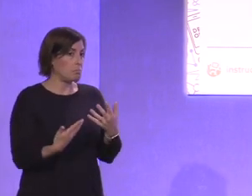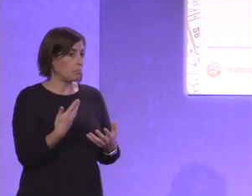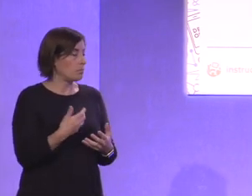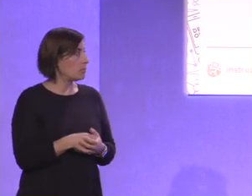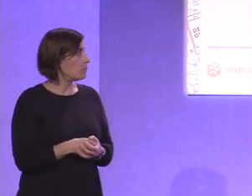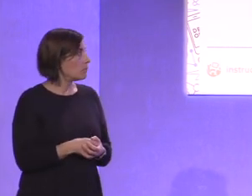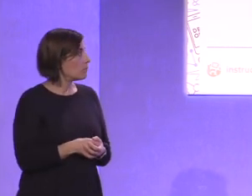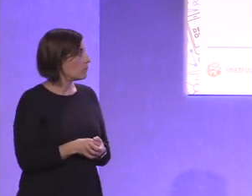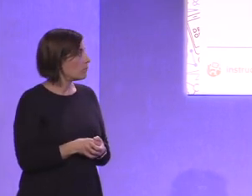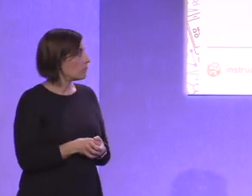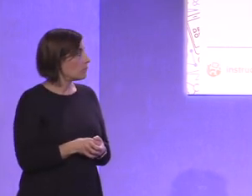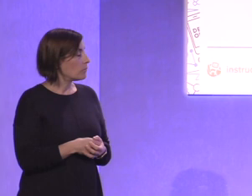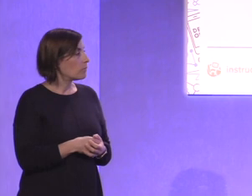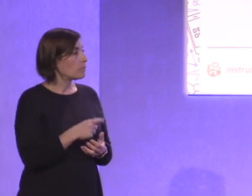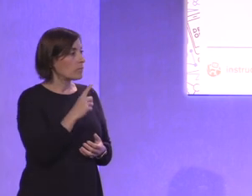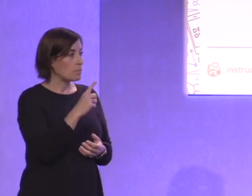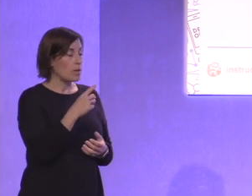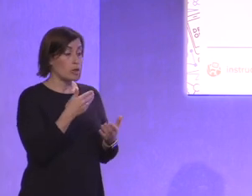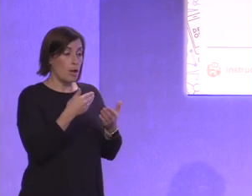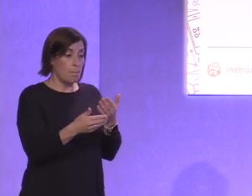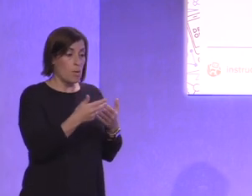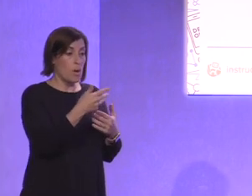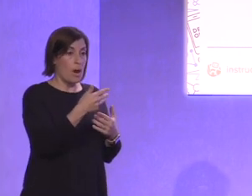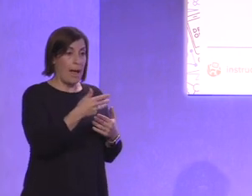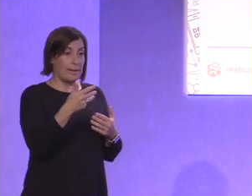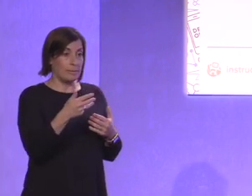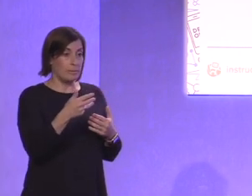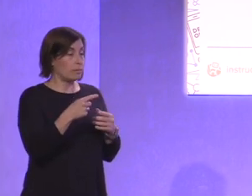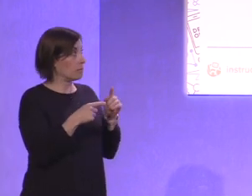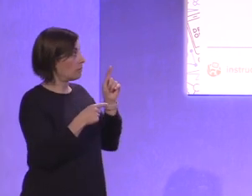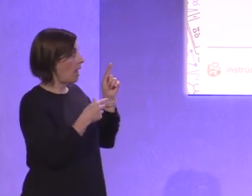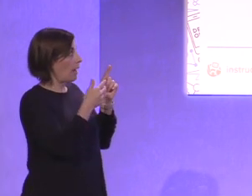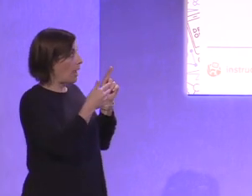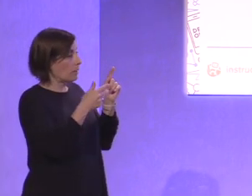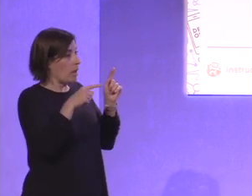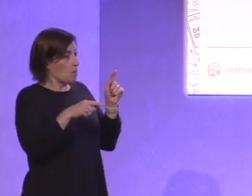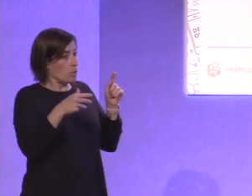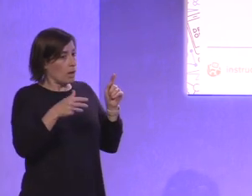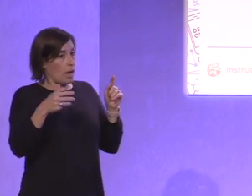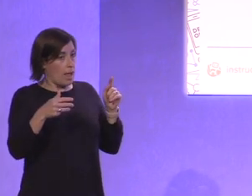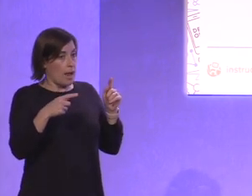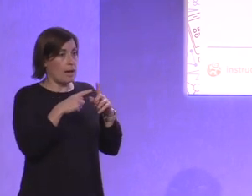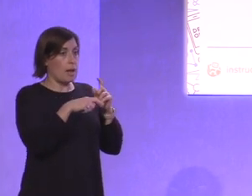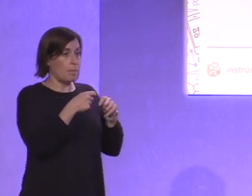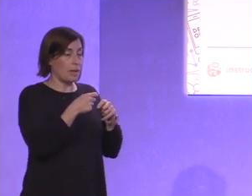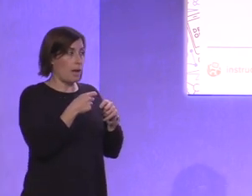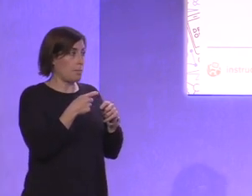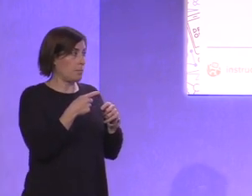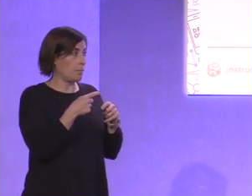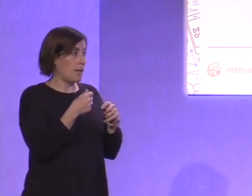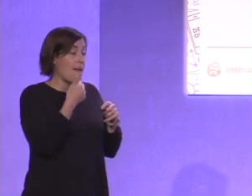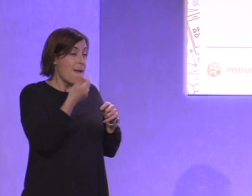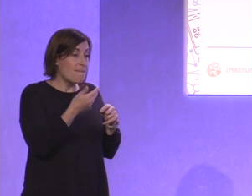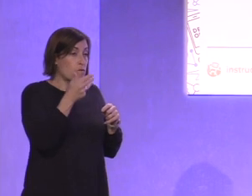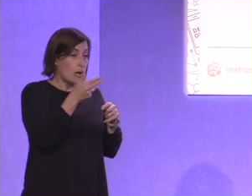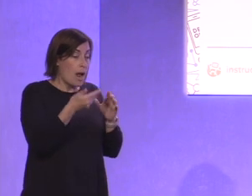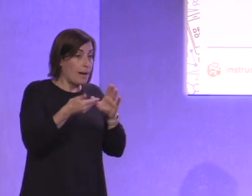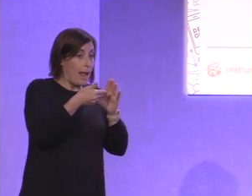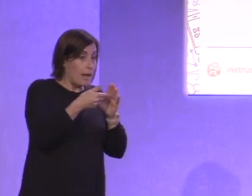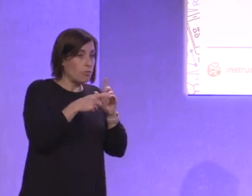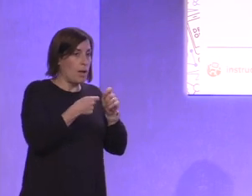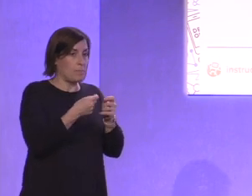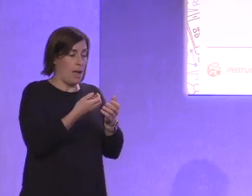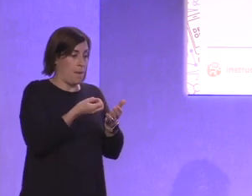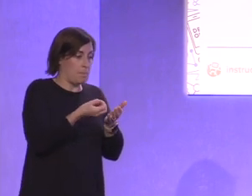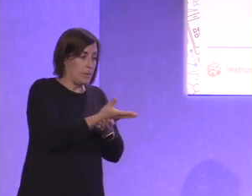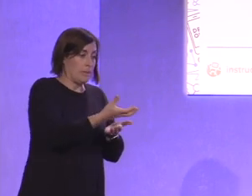the heart of the matter is the more nines you want, the more you're going to have to pay. And every nine costs you about 10 times as much. So